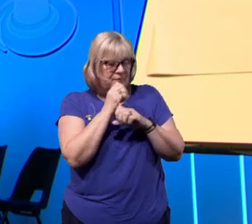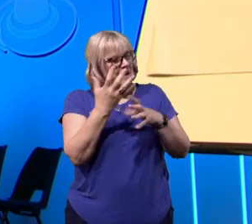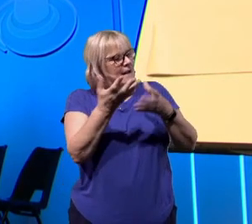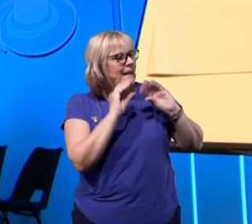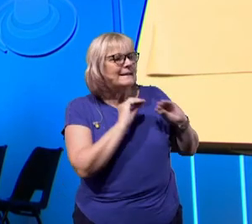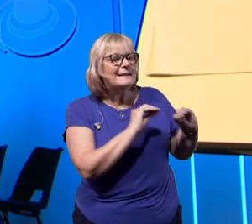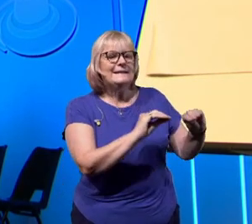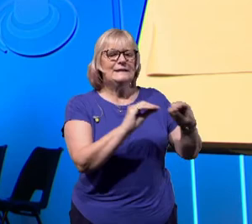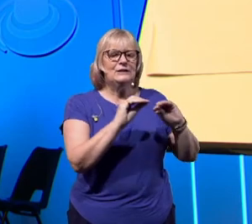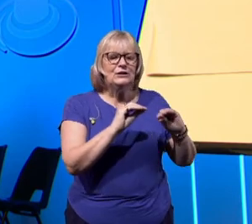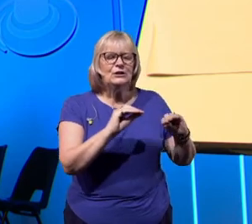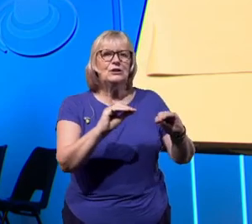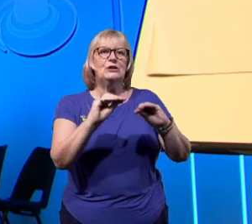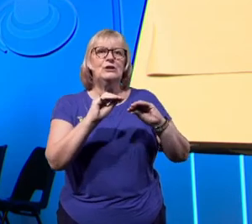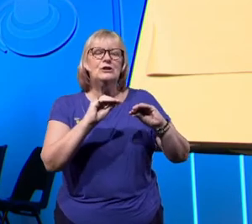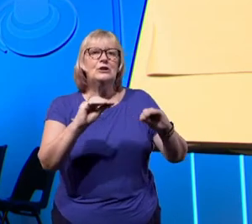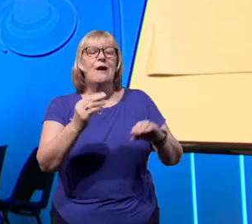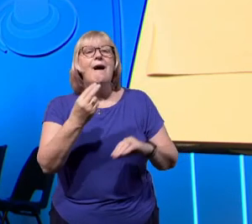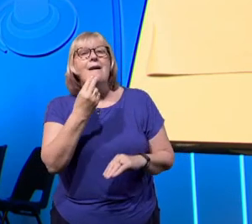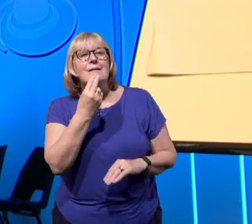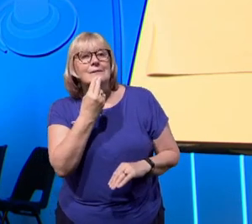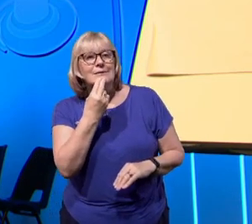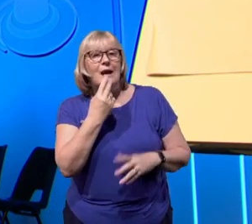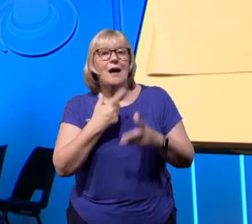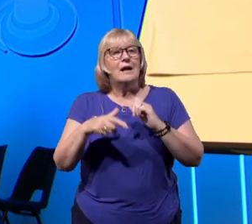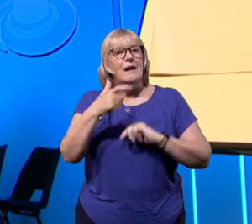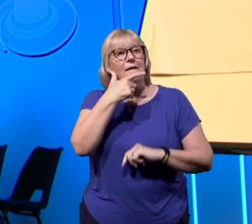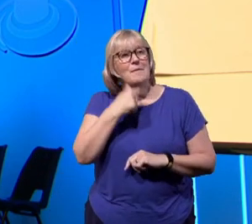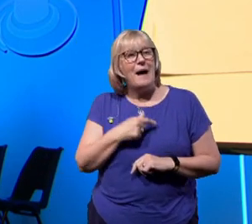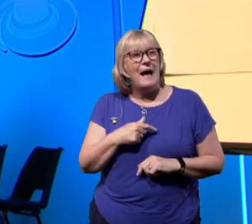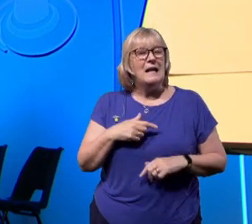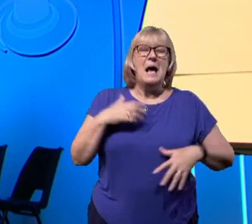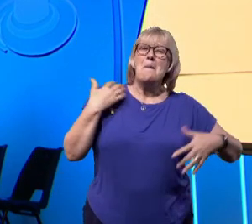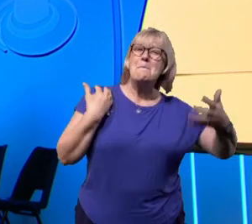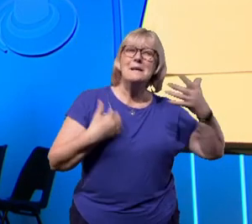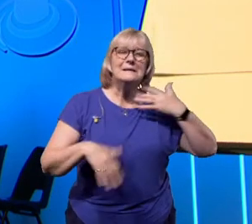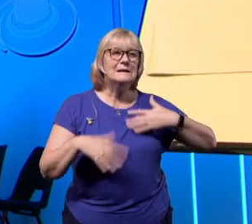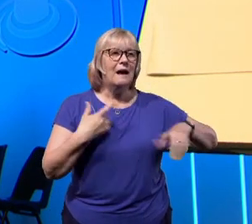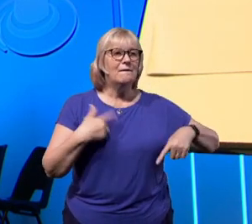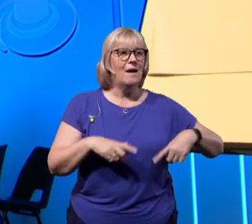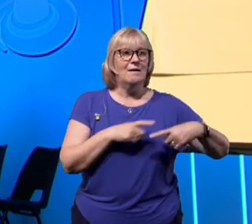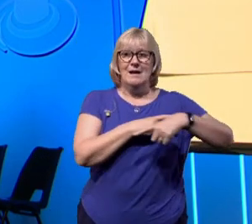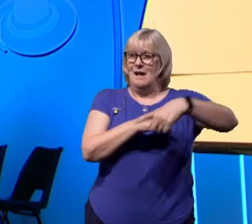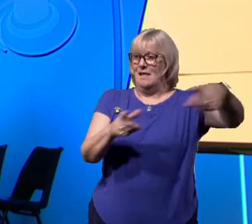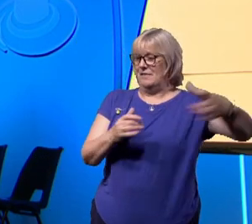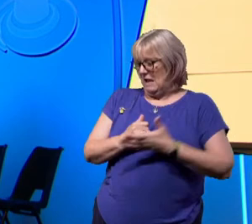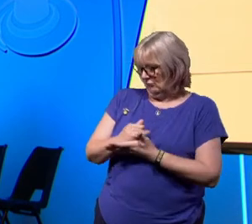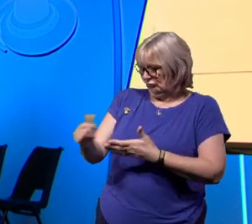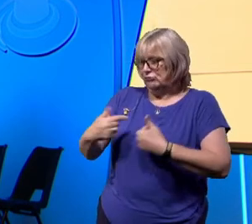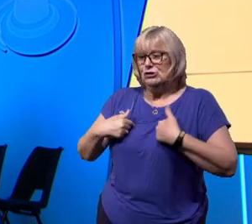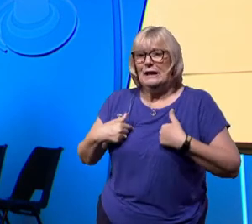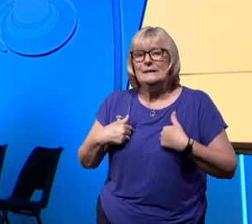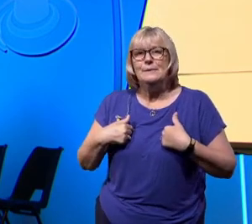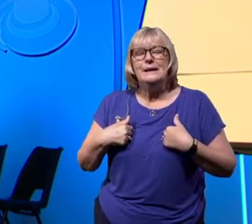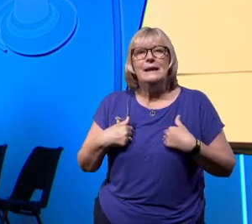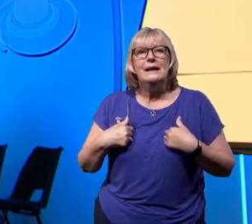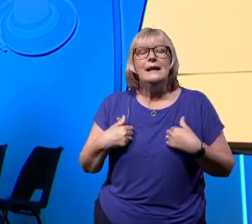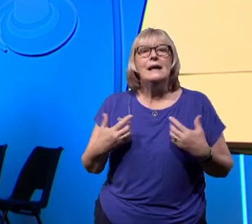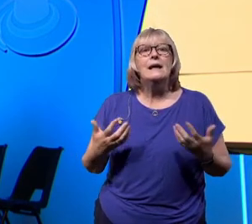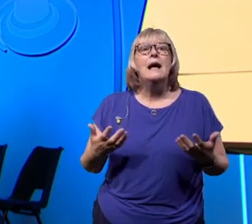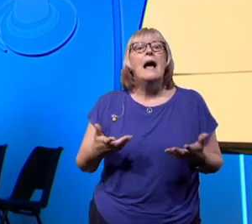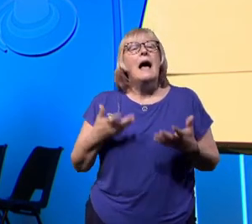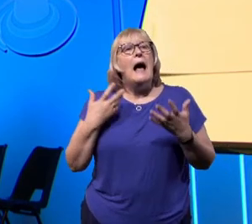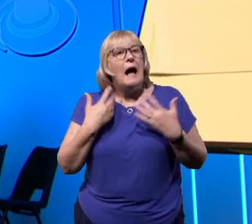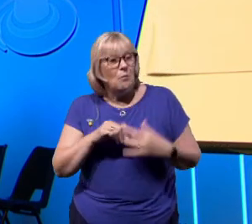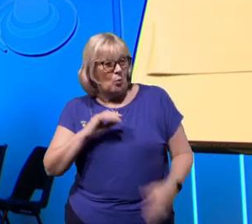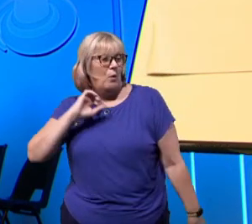them that the Son of Man must suffer many things and be rejected by the elders, the chief priests, and the teachers of the law, and that he must